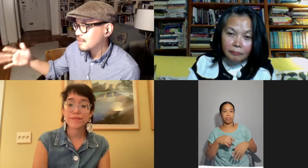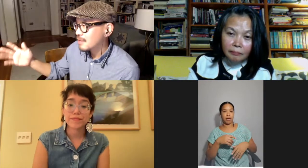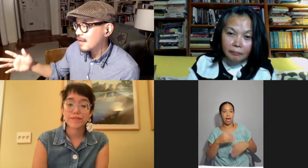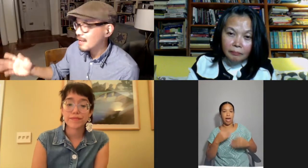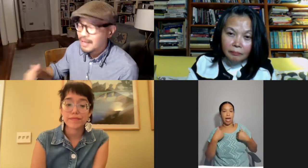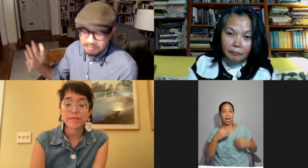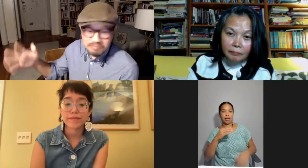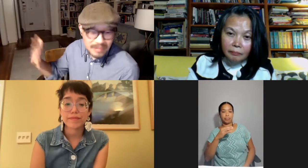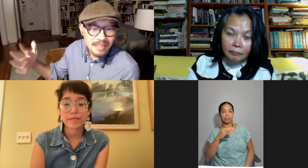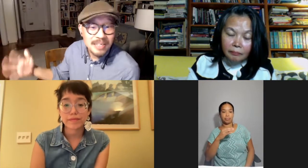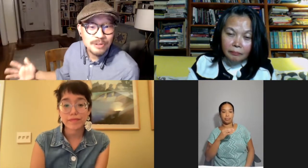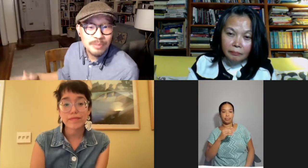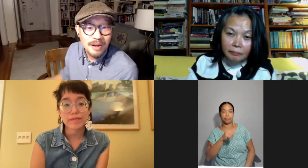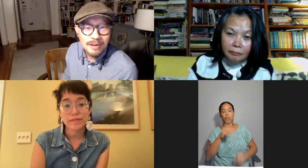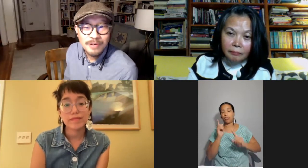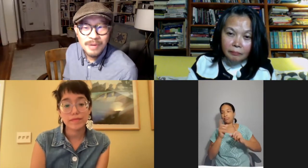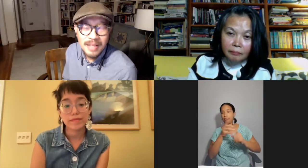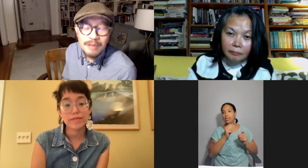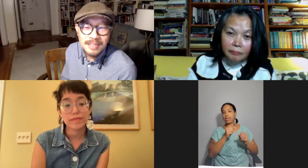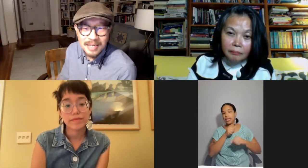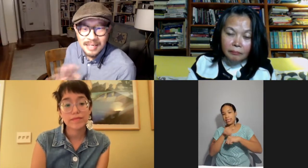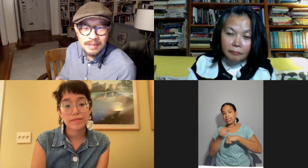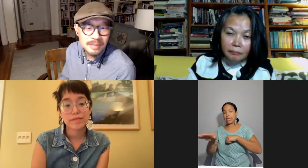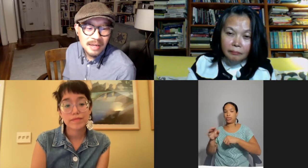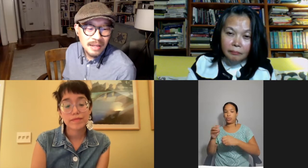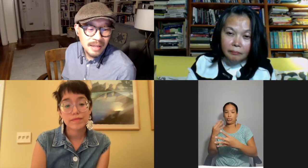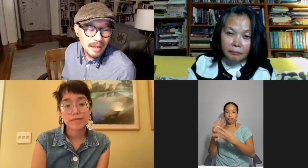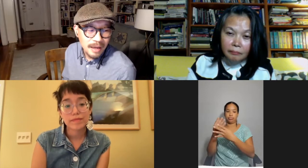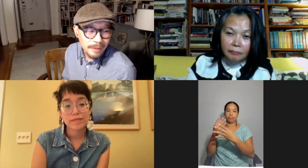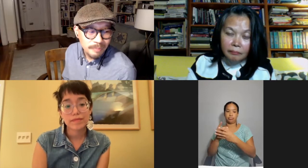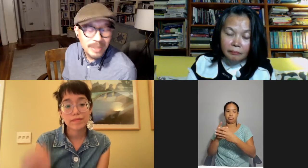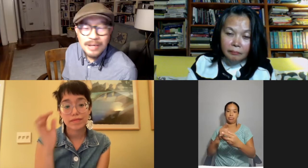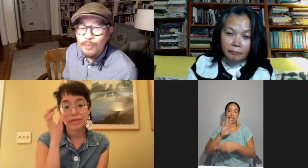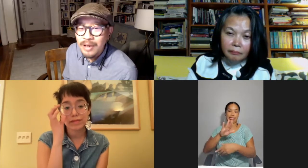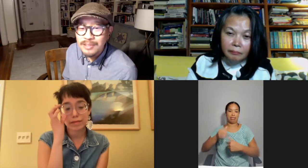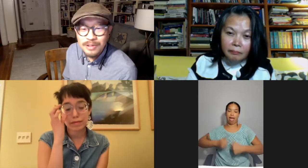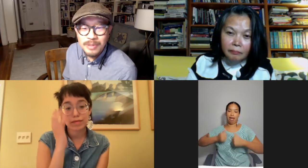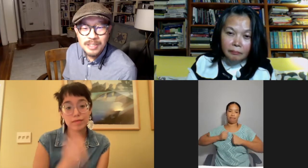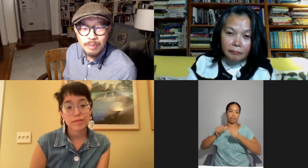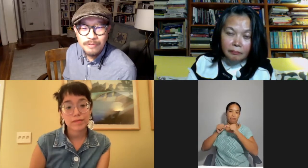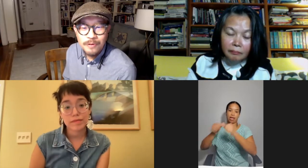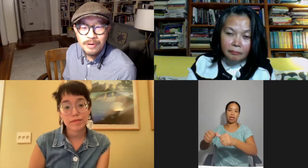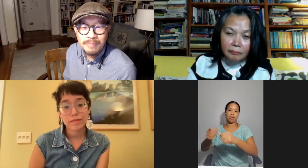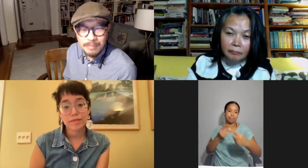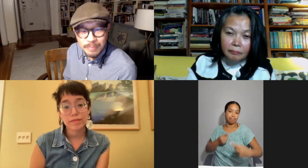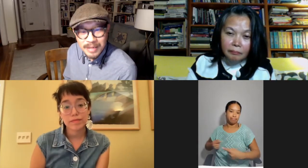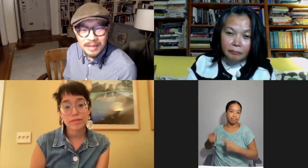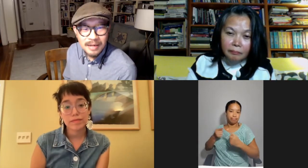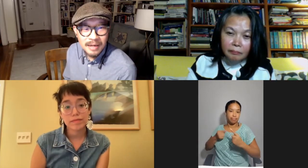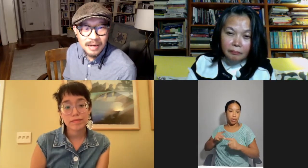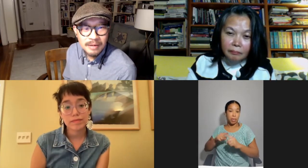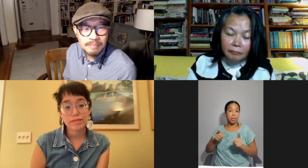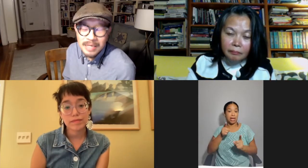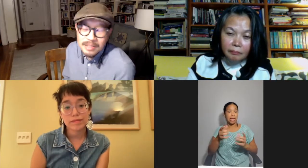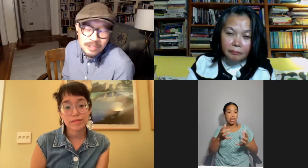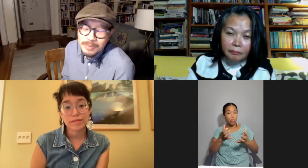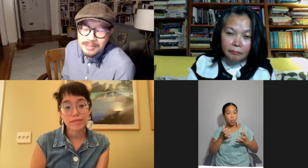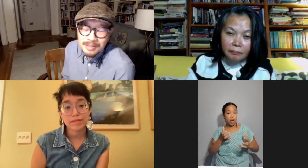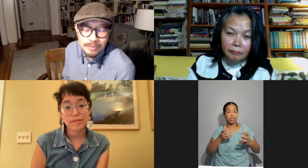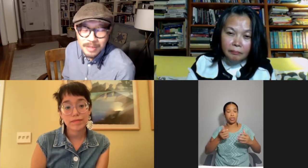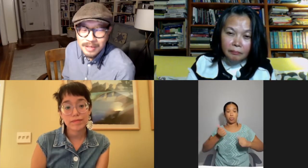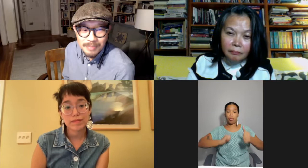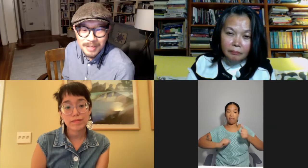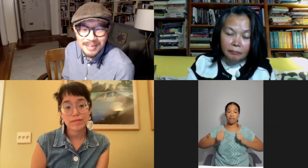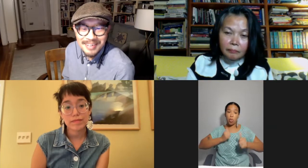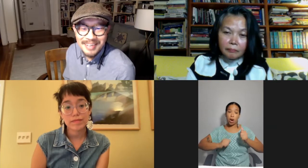life continues to be hard for a while. Anyways, and but he wanted so much to perform and be in show